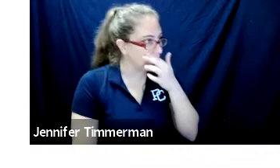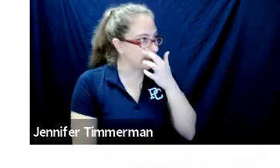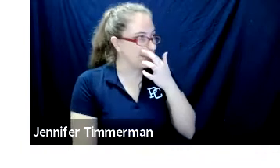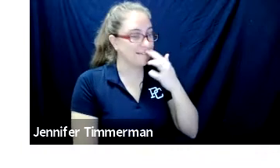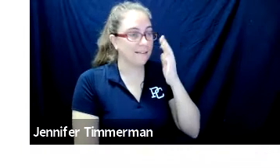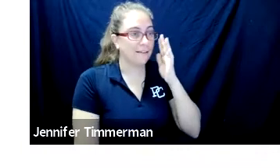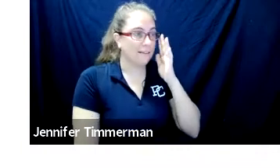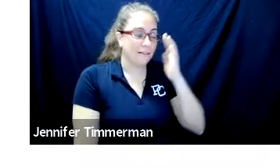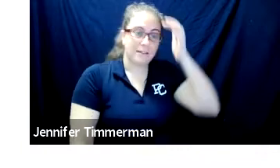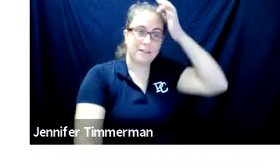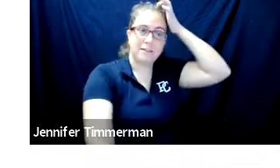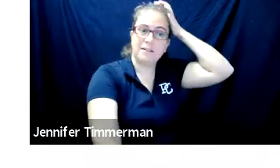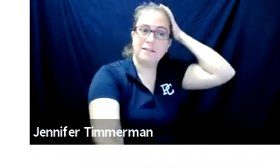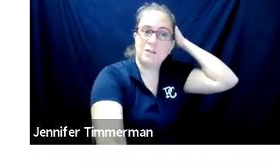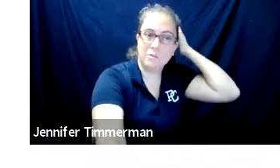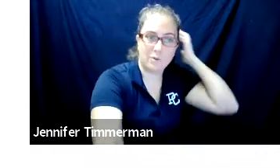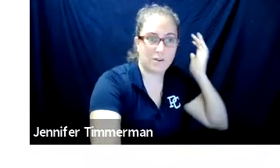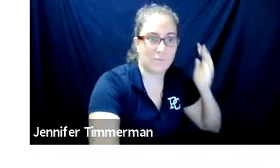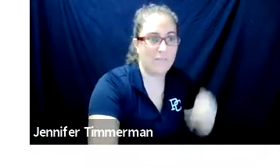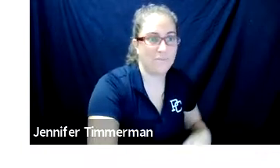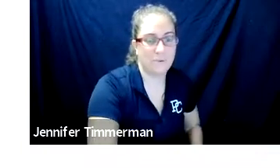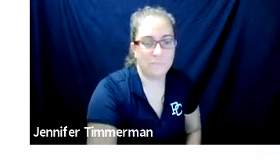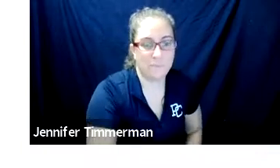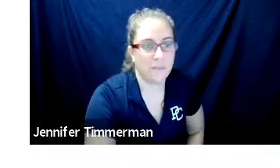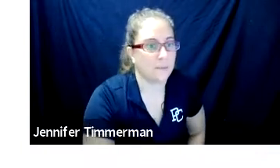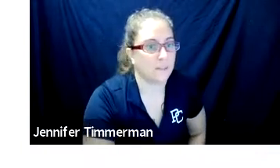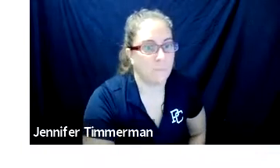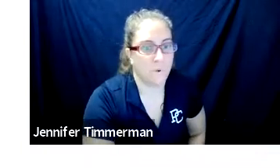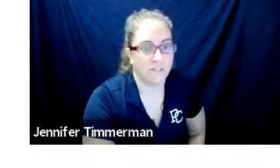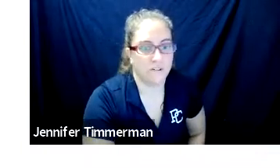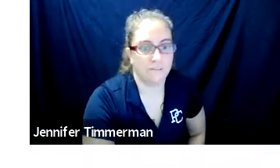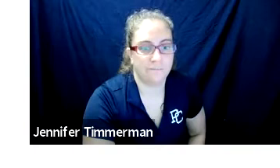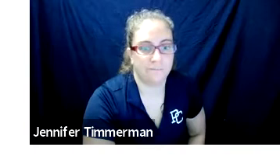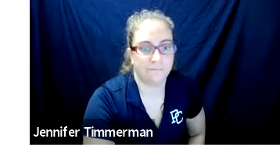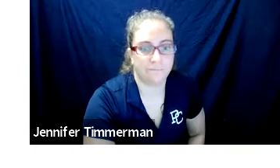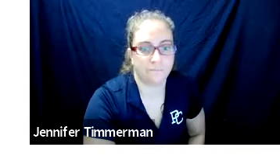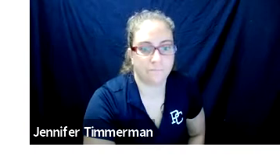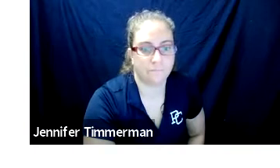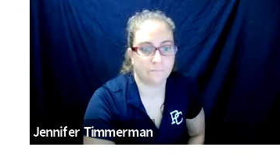of phrases we're going to run through. Let me get my little pointer.